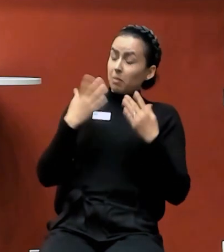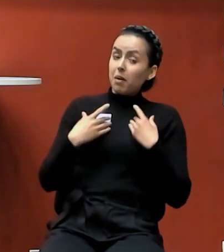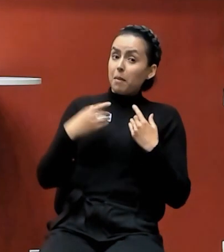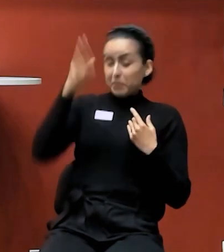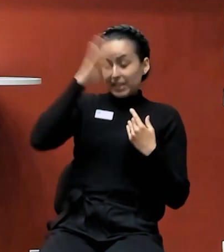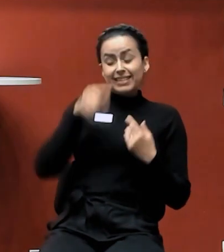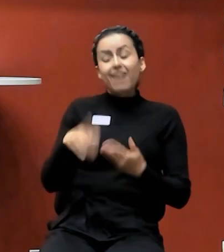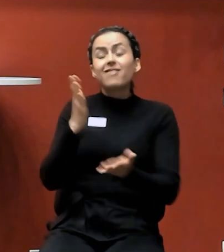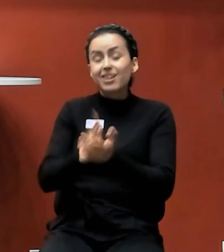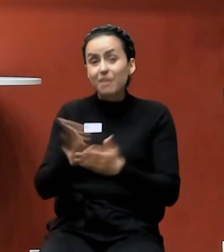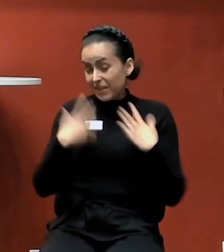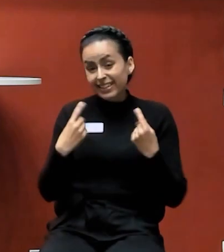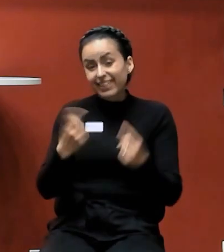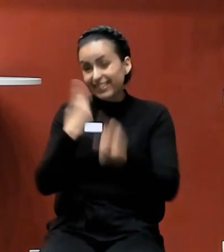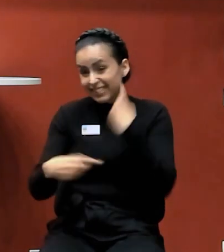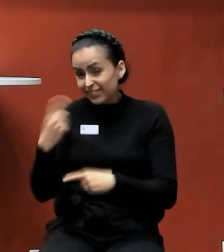conversation.